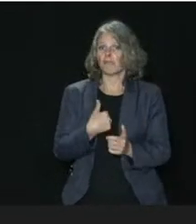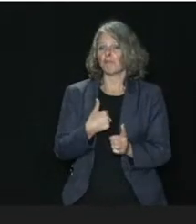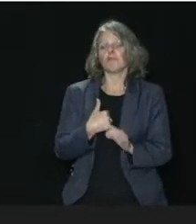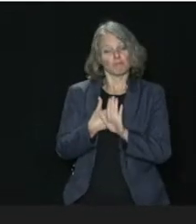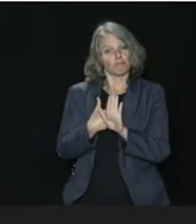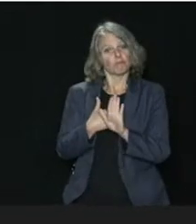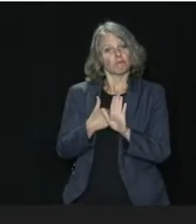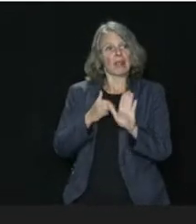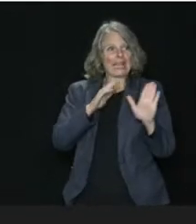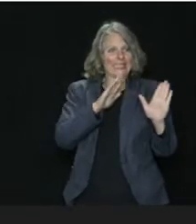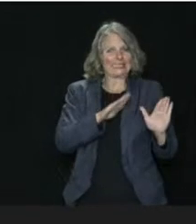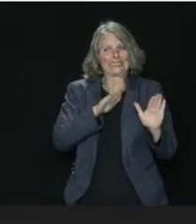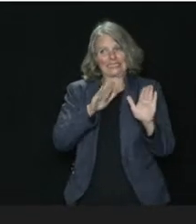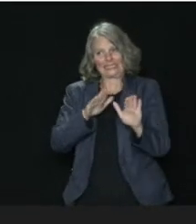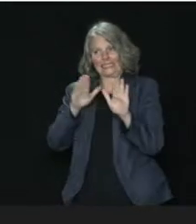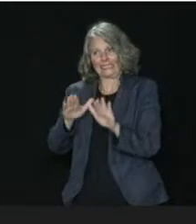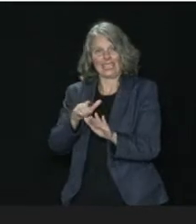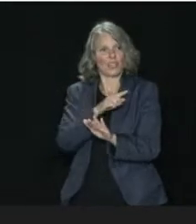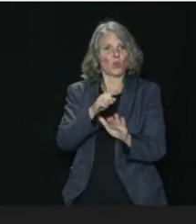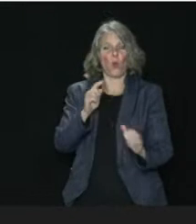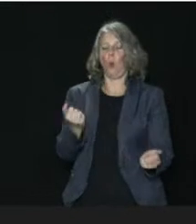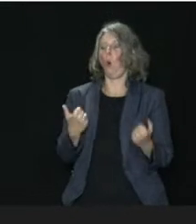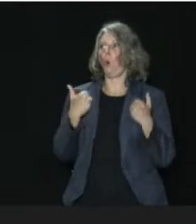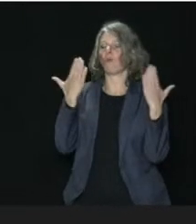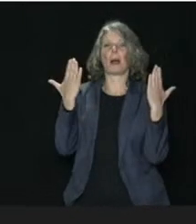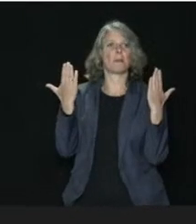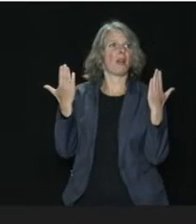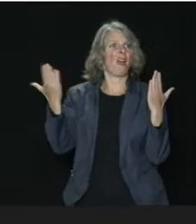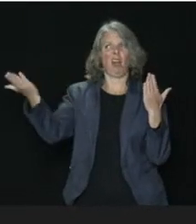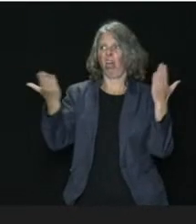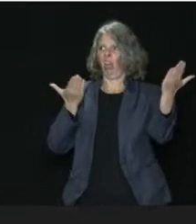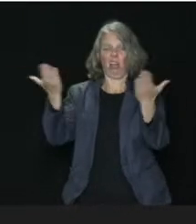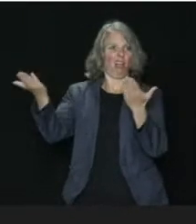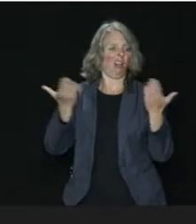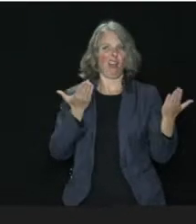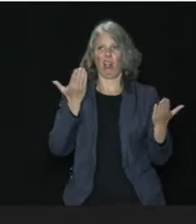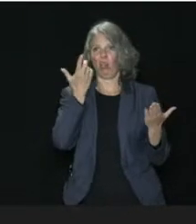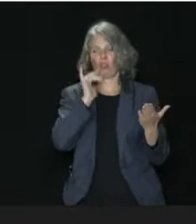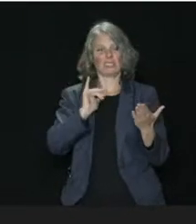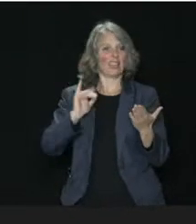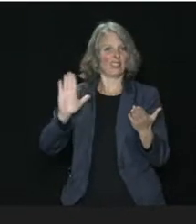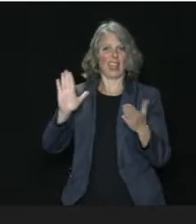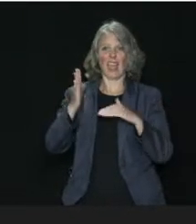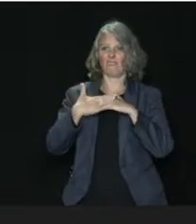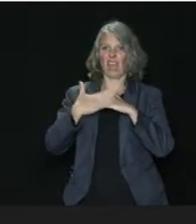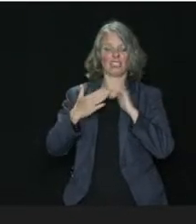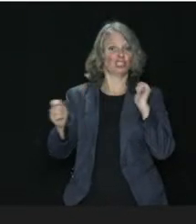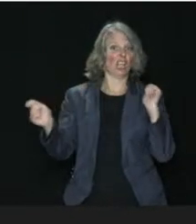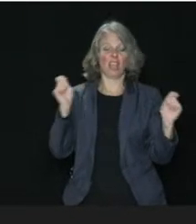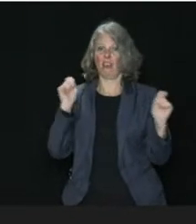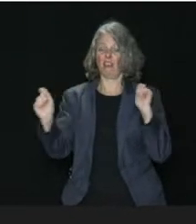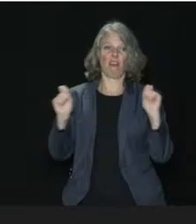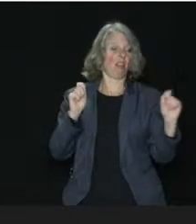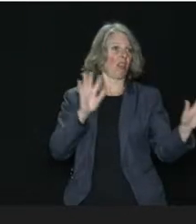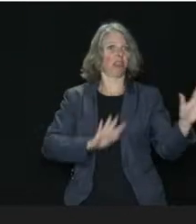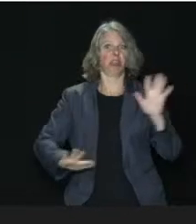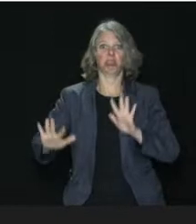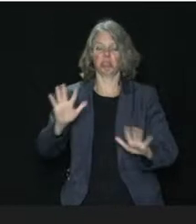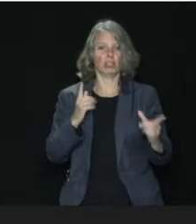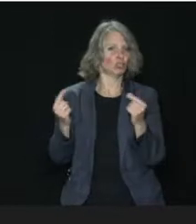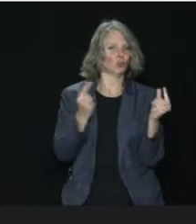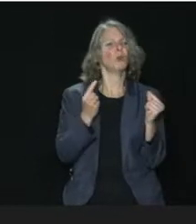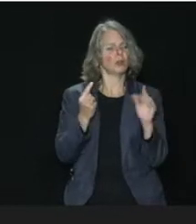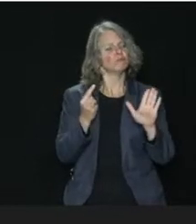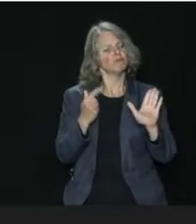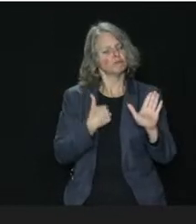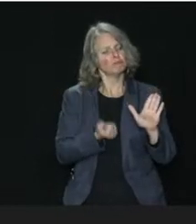sympathize with people because they find it, you know, hard to follow the evolving advice. But, you know, I